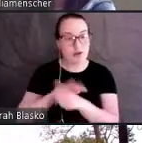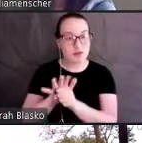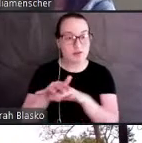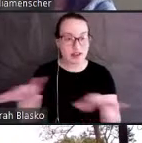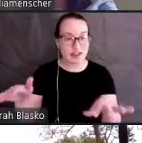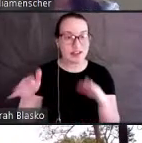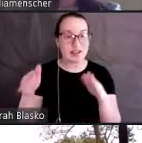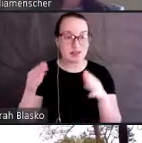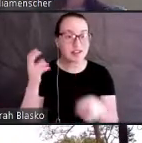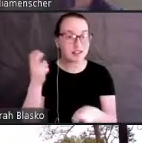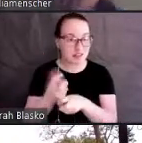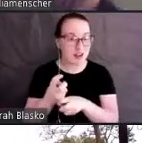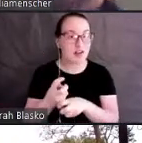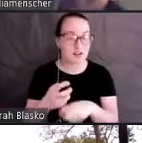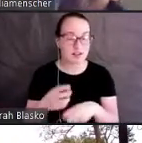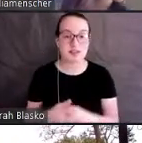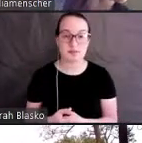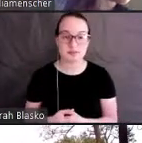do.